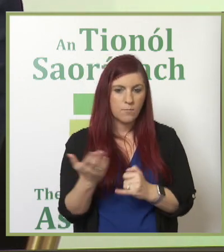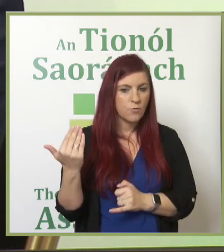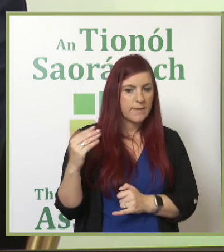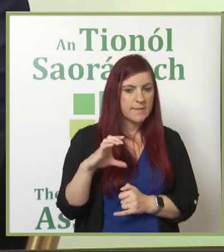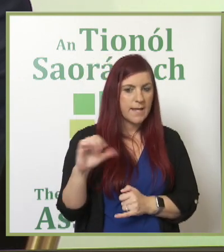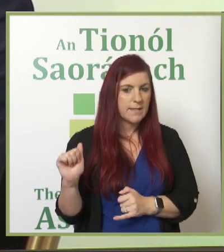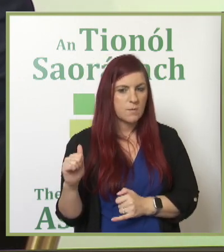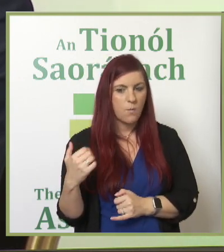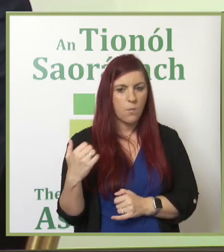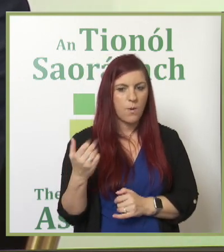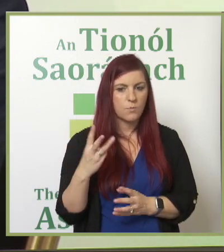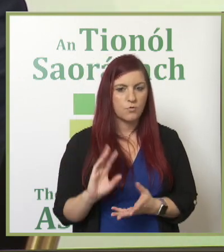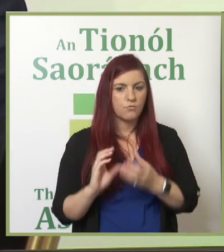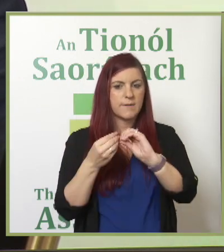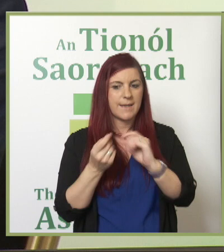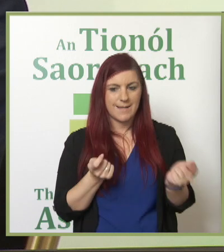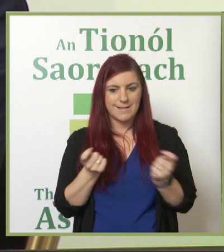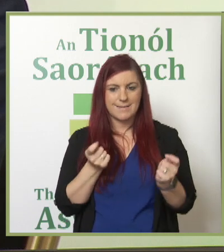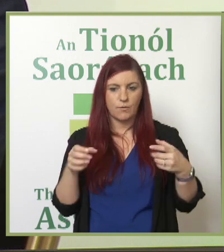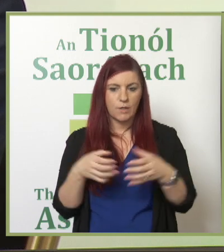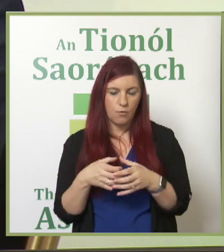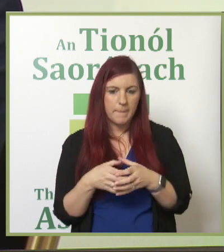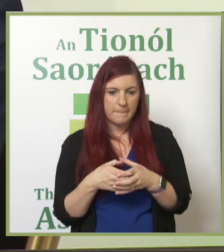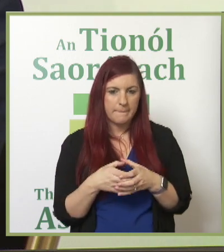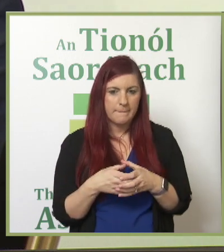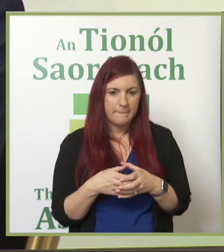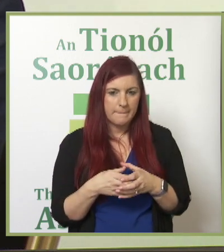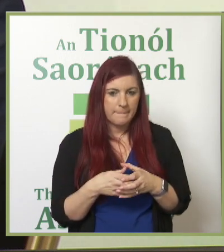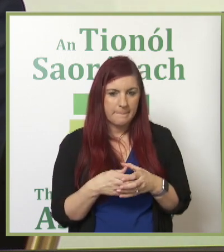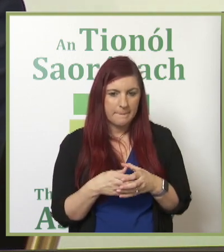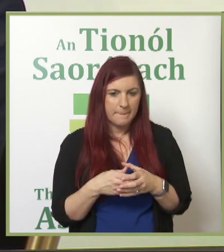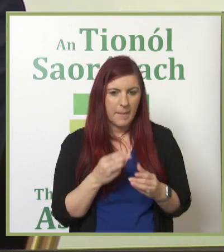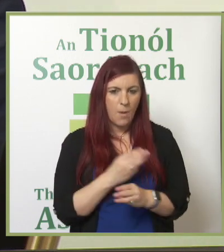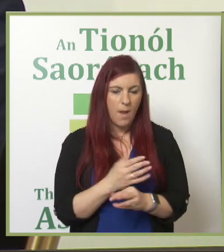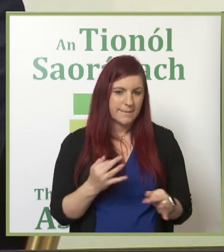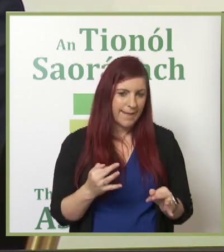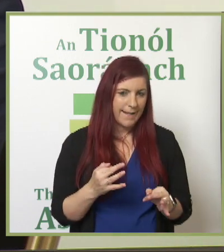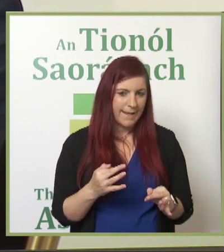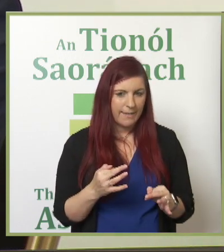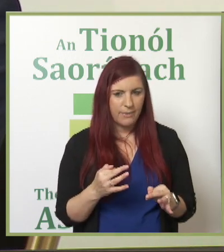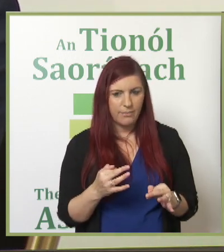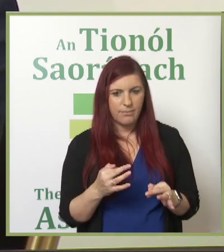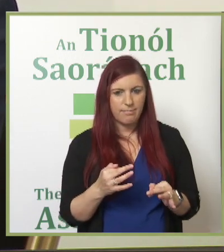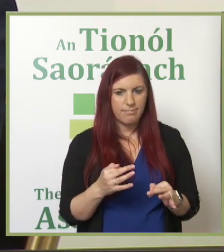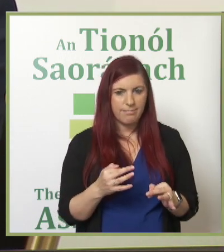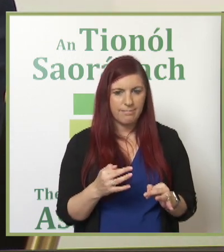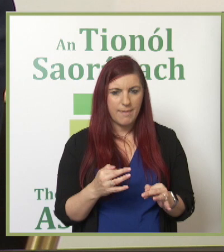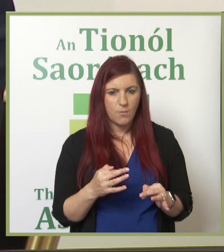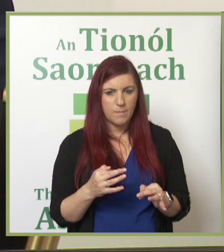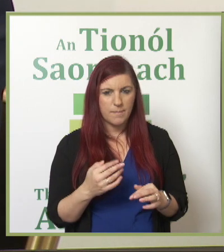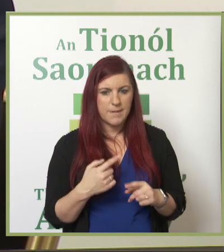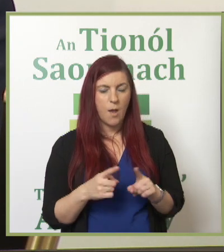done, want to create a steering group. Now, ideally that would be in place, but obviously with the short lead-in between the